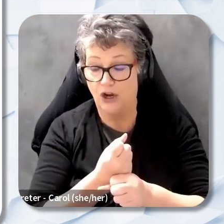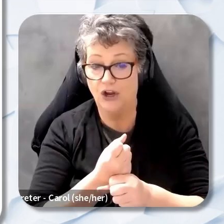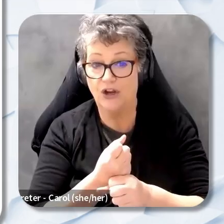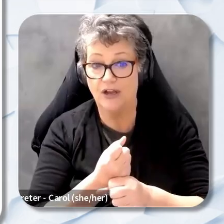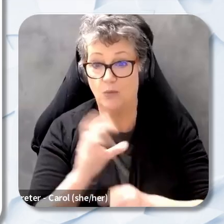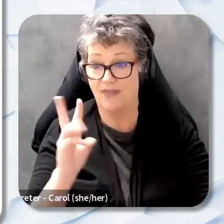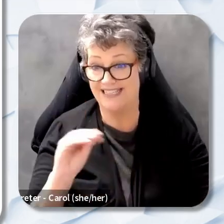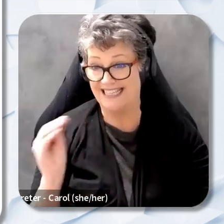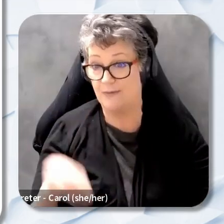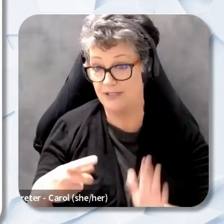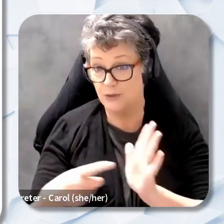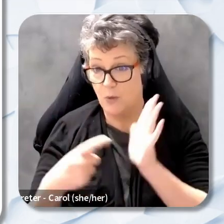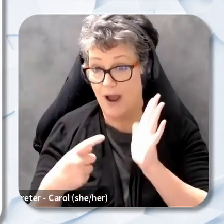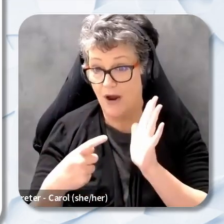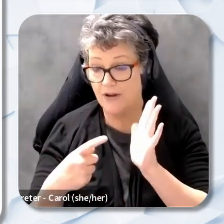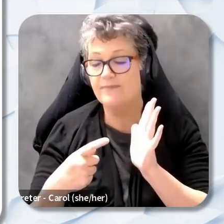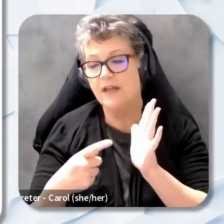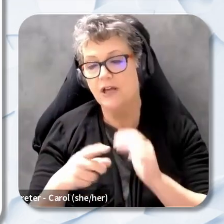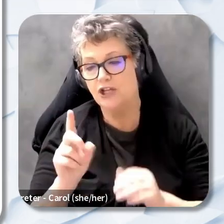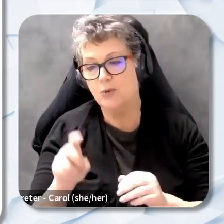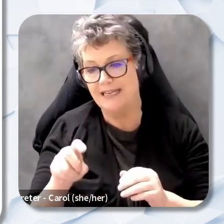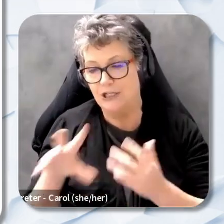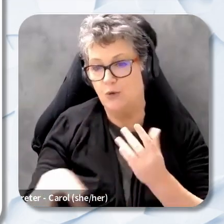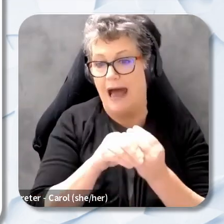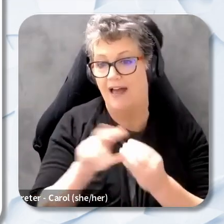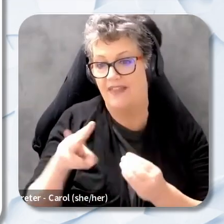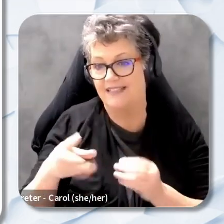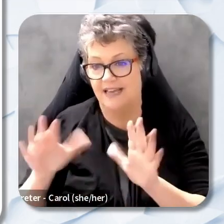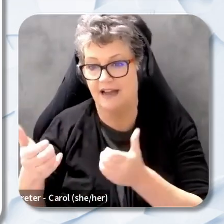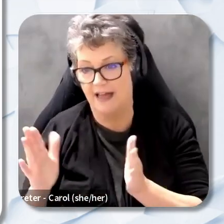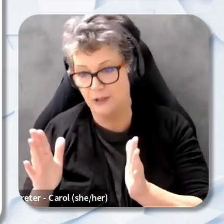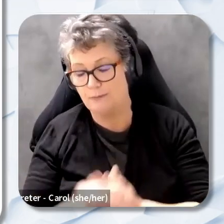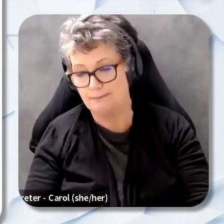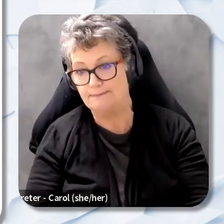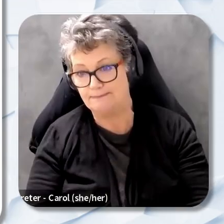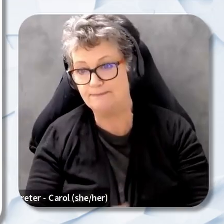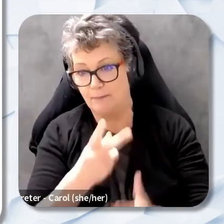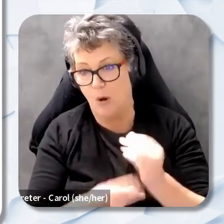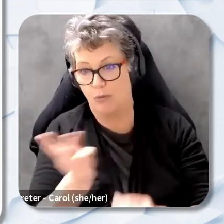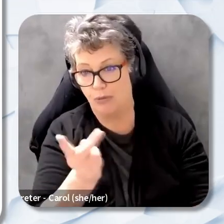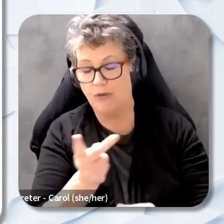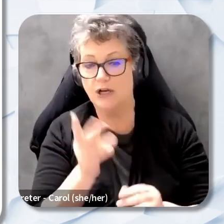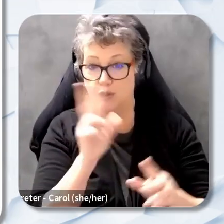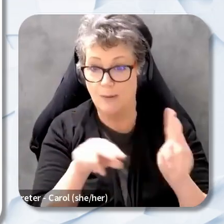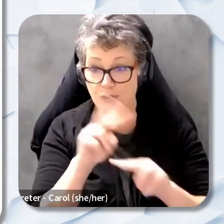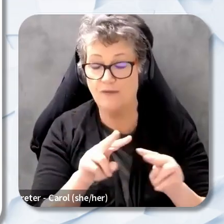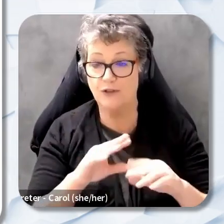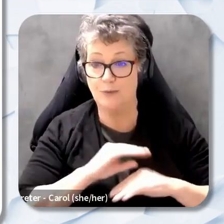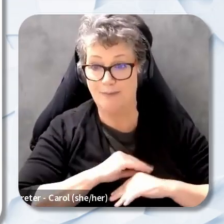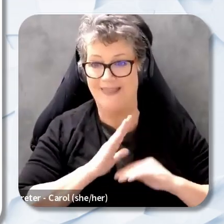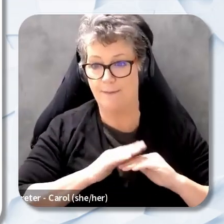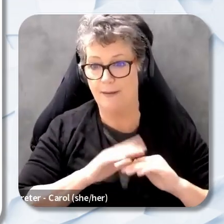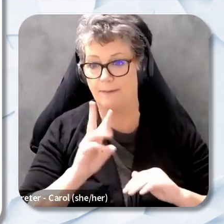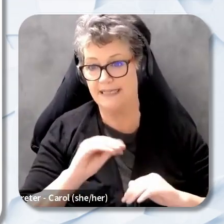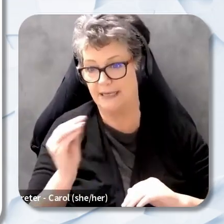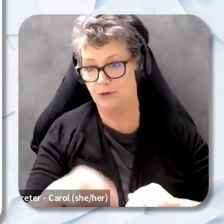where the 60% is required, you would then need to have both classrooms observed to be able to meet at least the